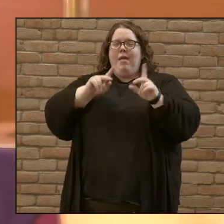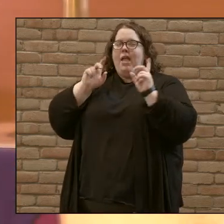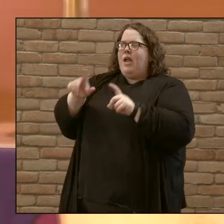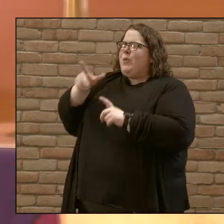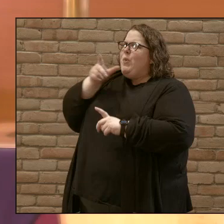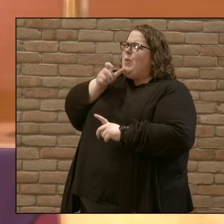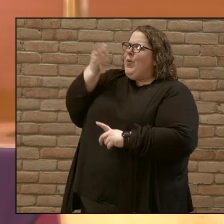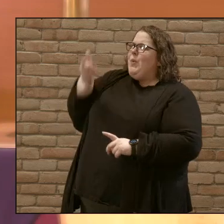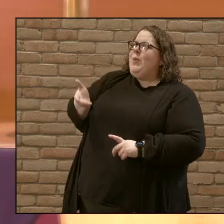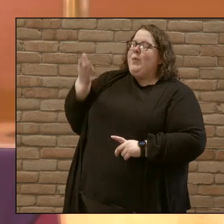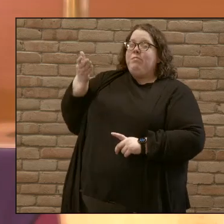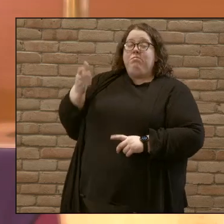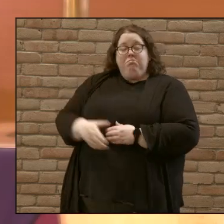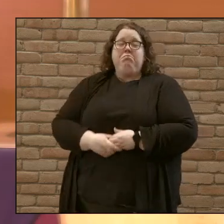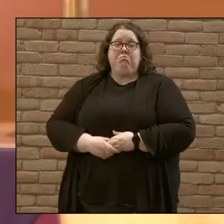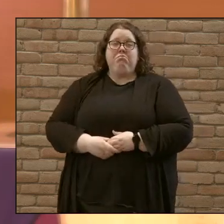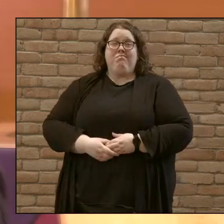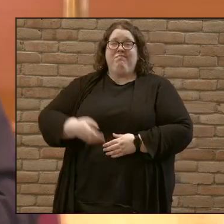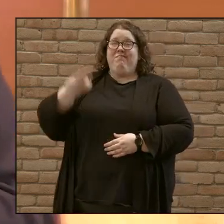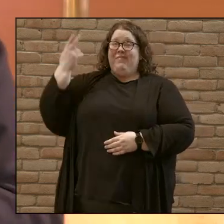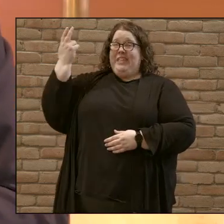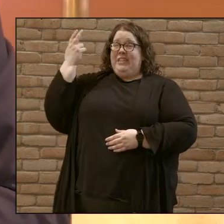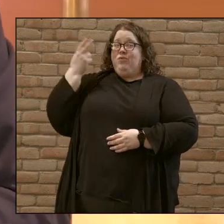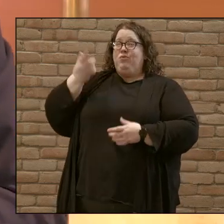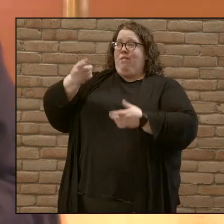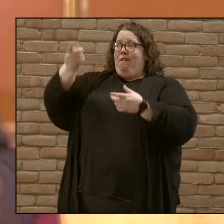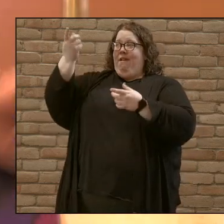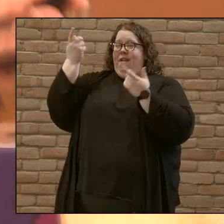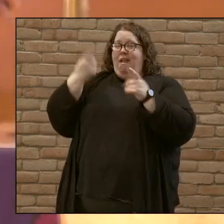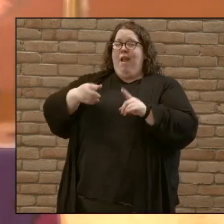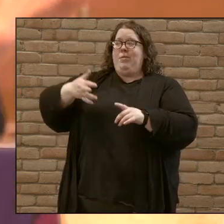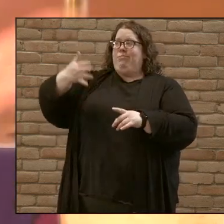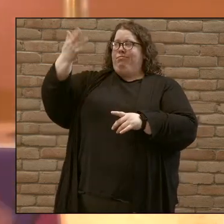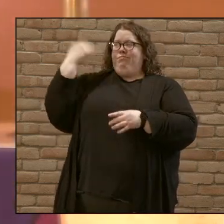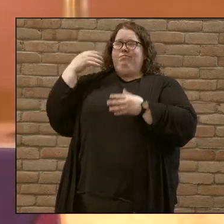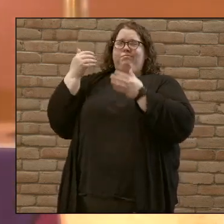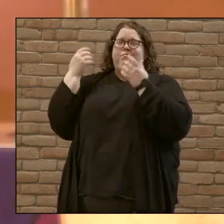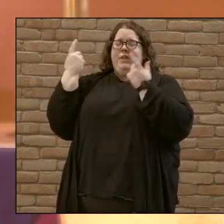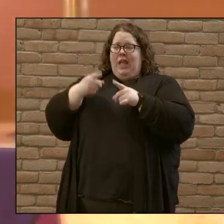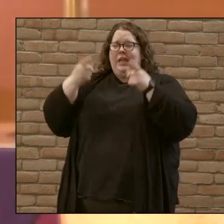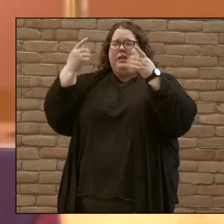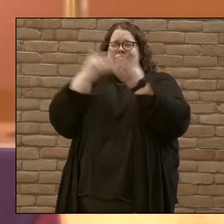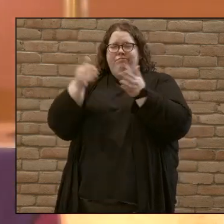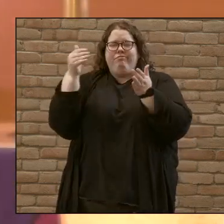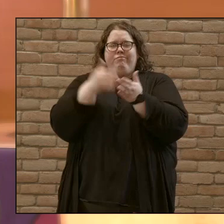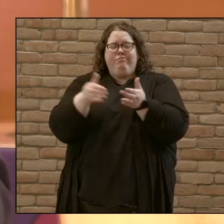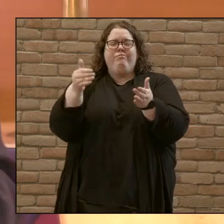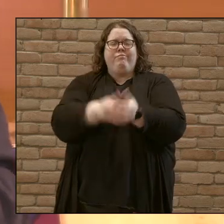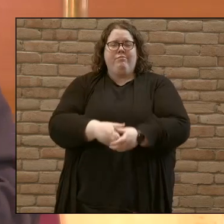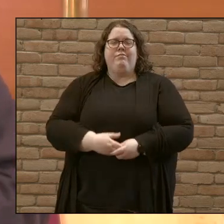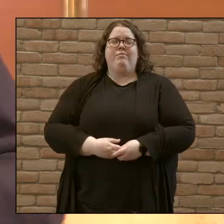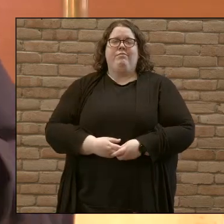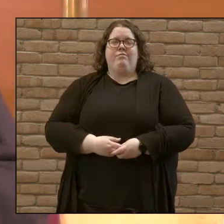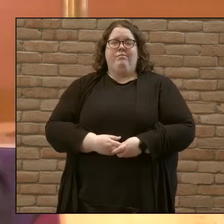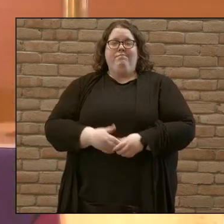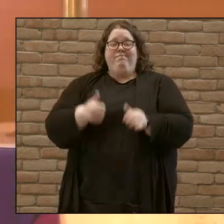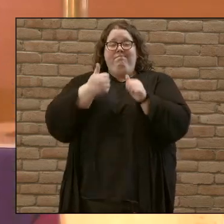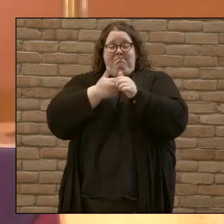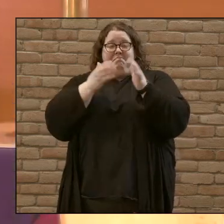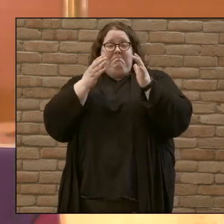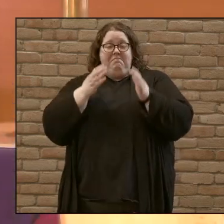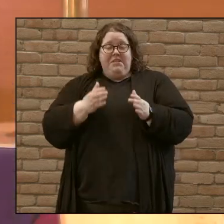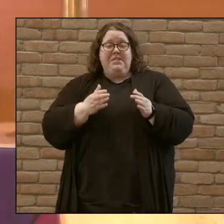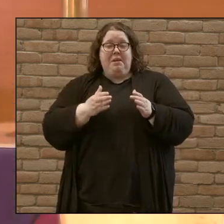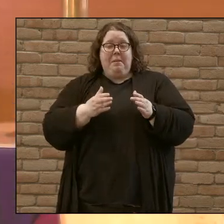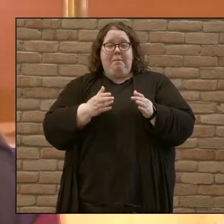of this. The disciples even asked this question. Prior to entering into Jerusalem, you probably